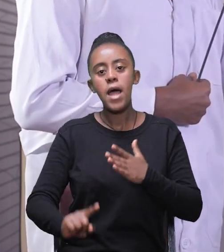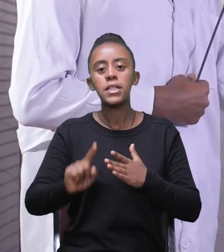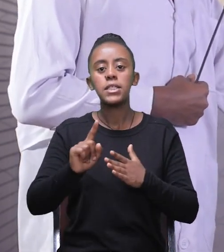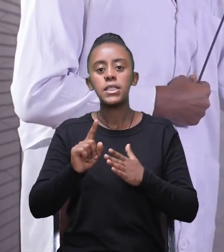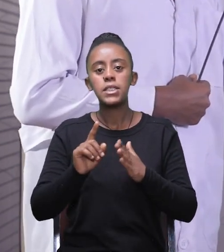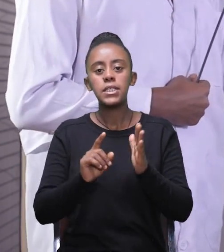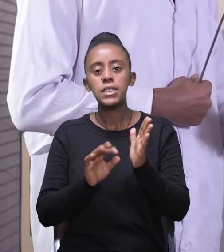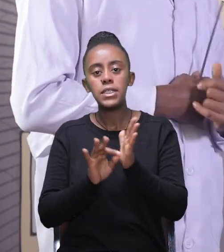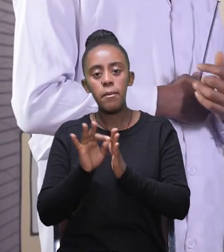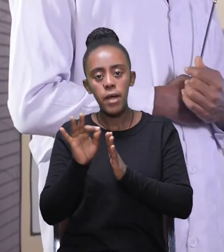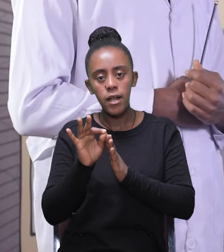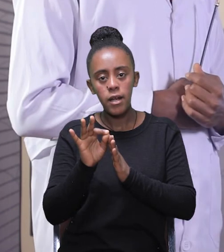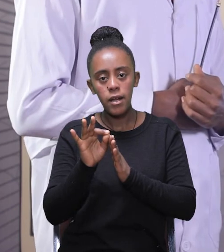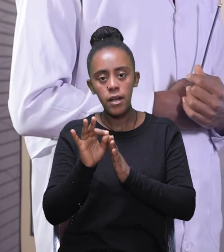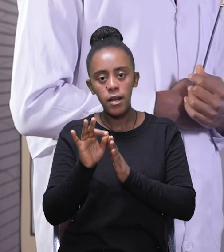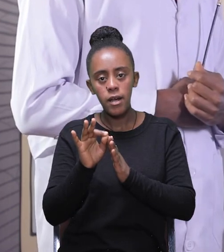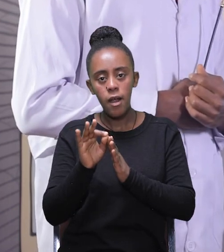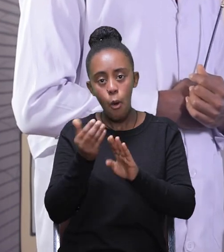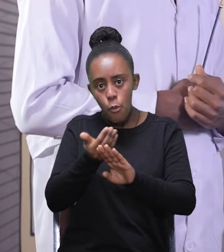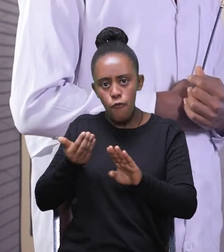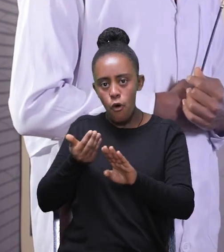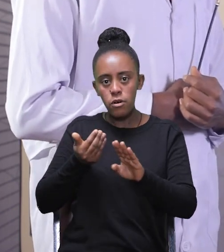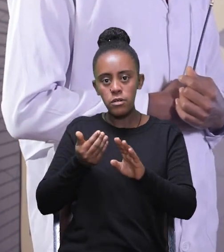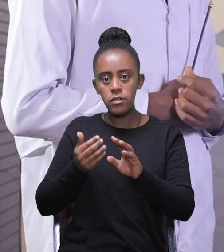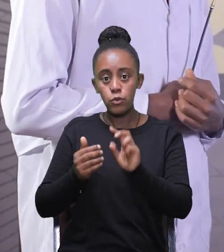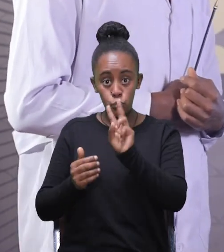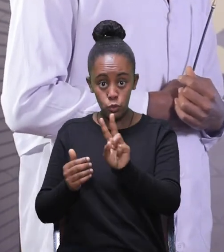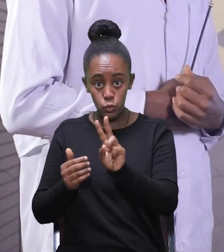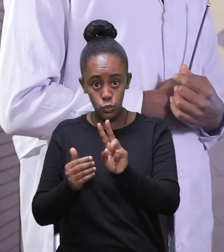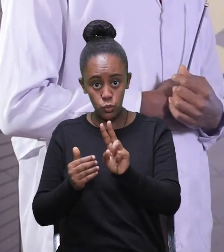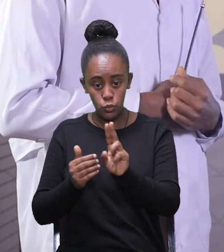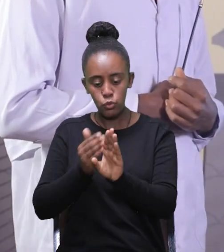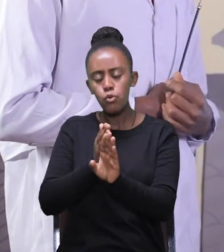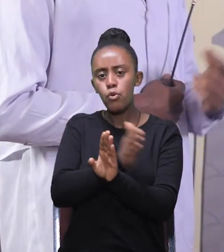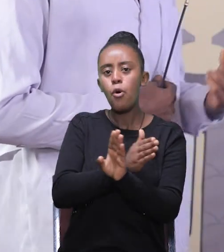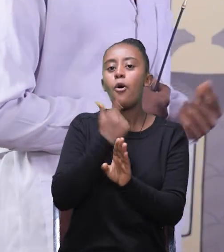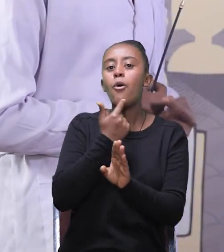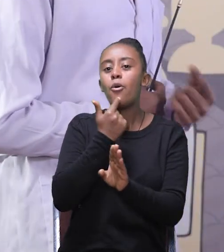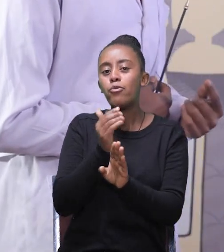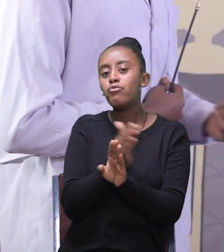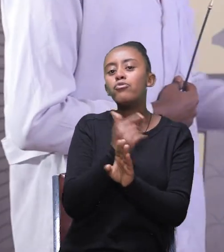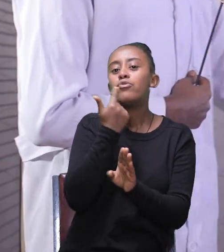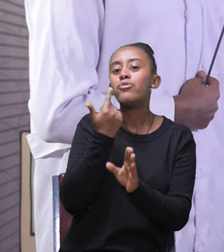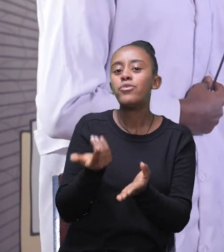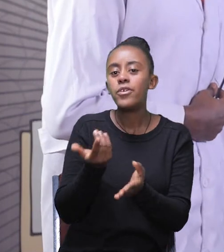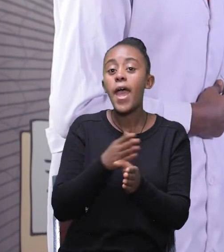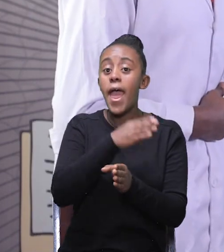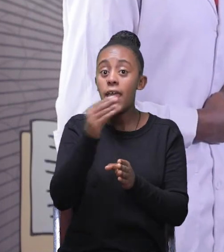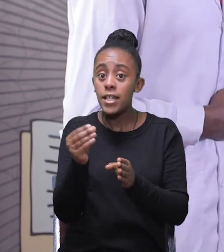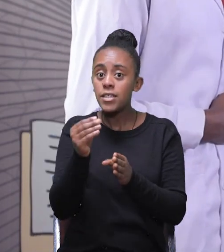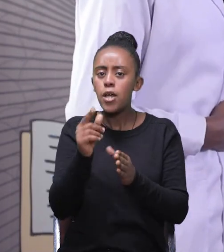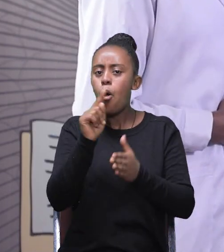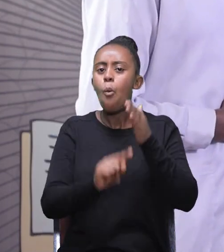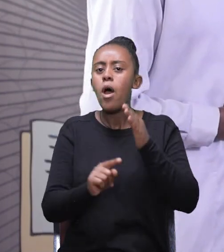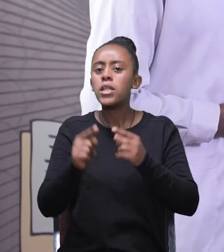come before number 2? What number come before number 2? And what